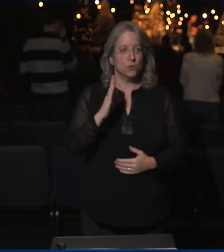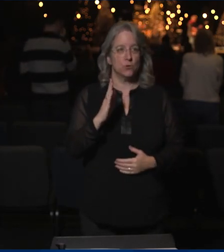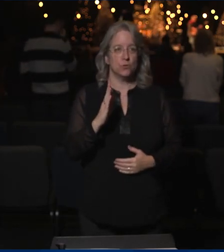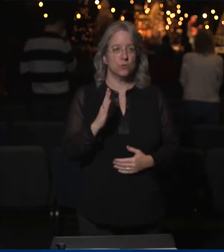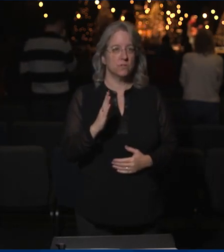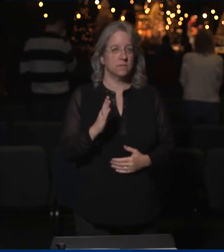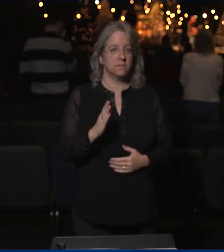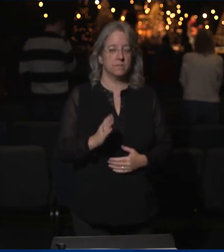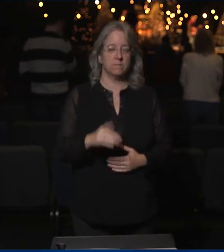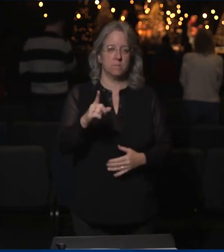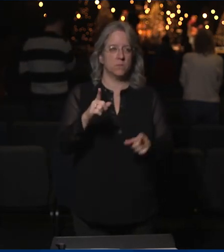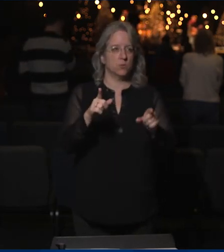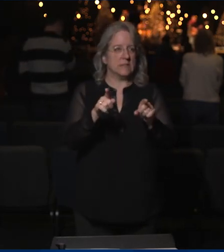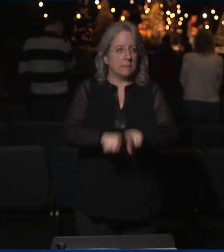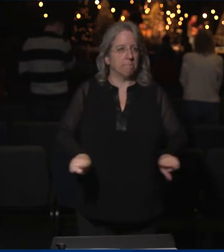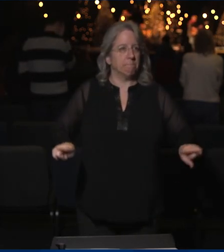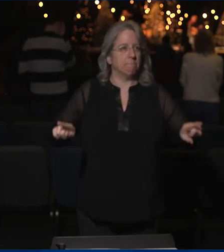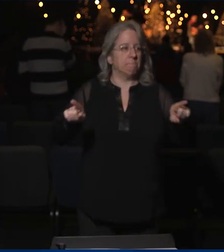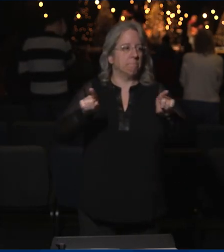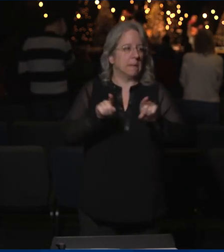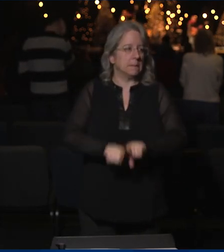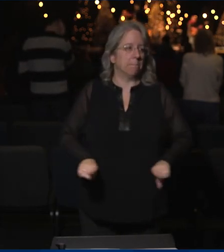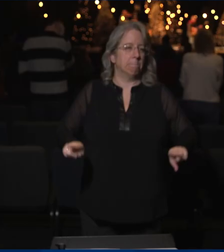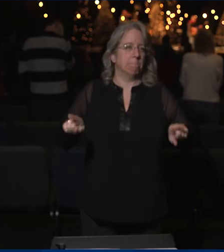You stay the same.